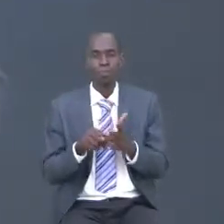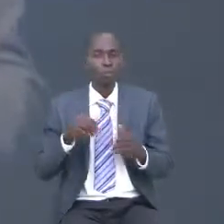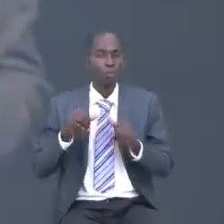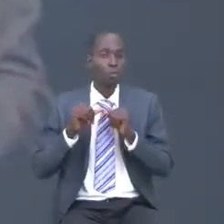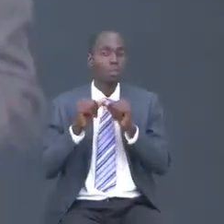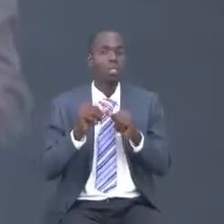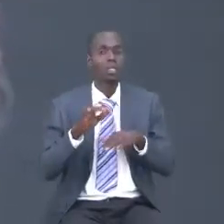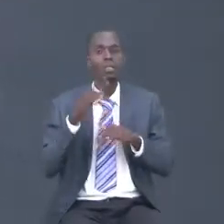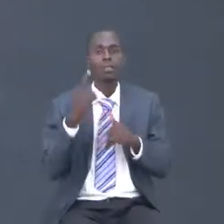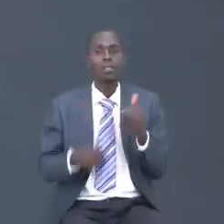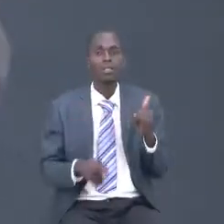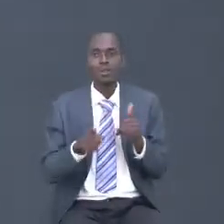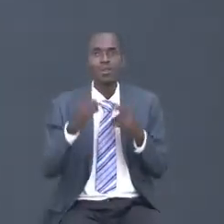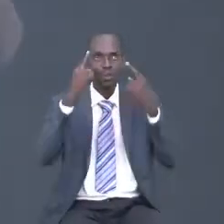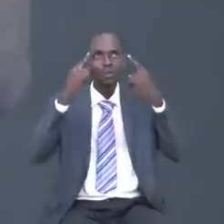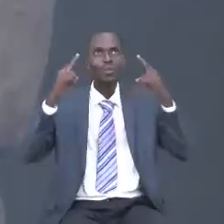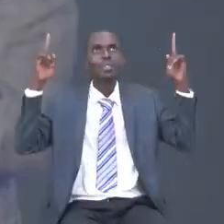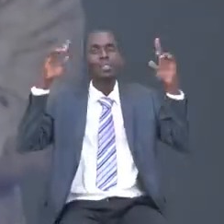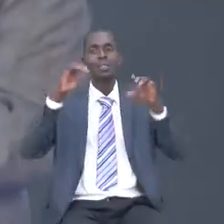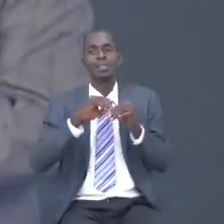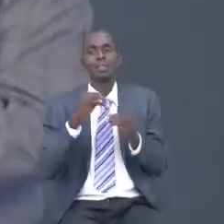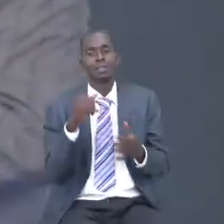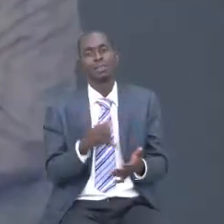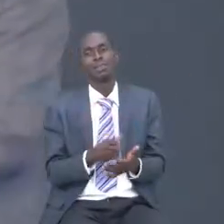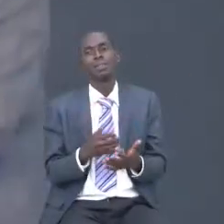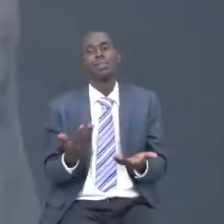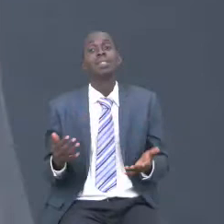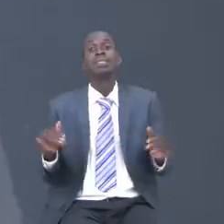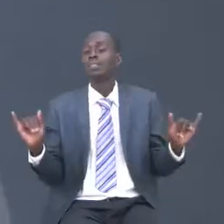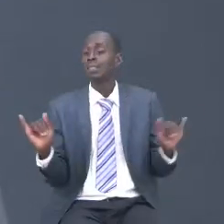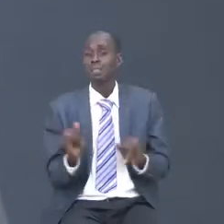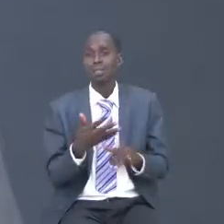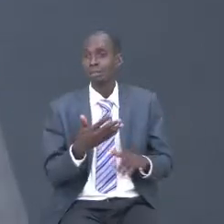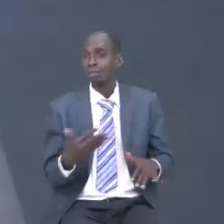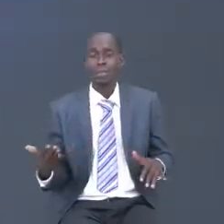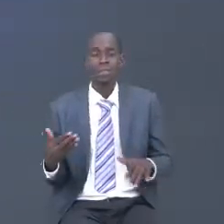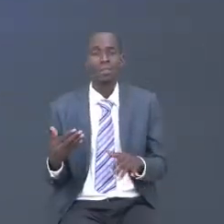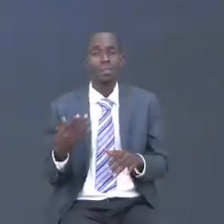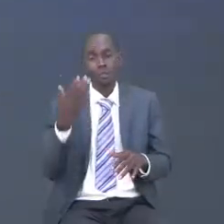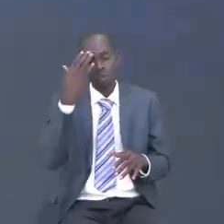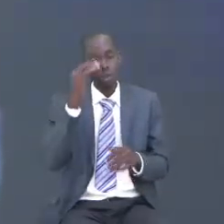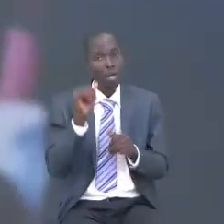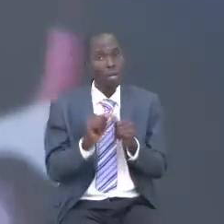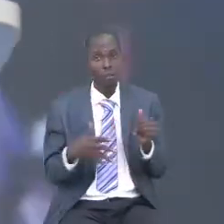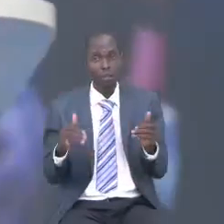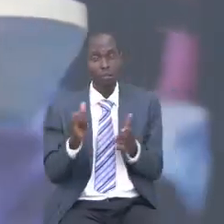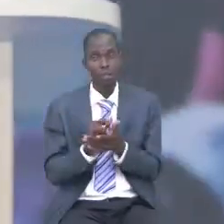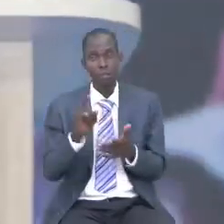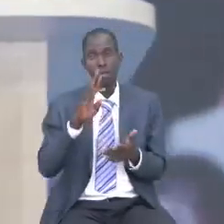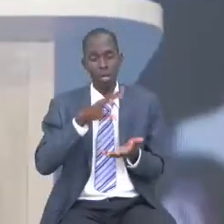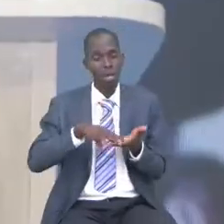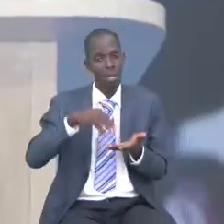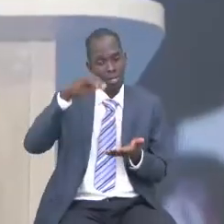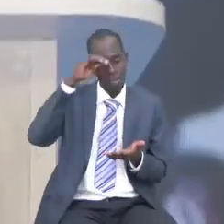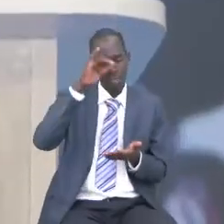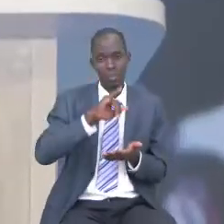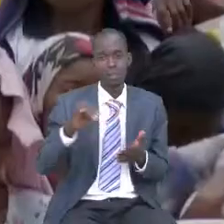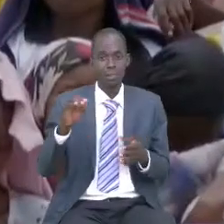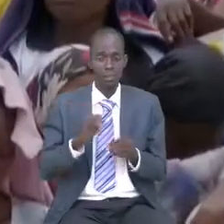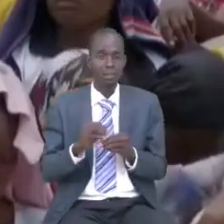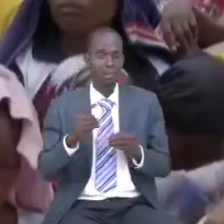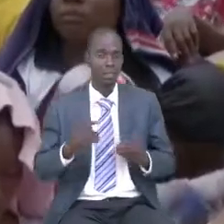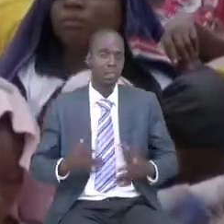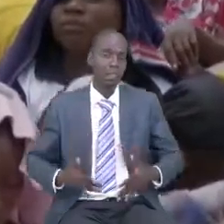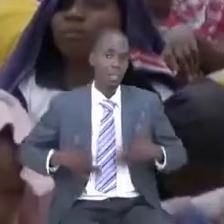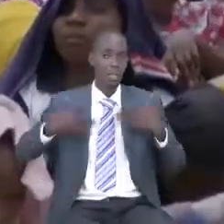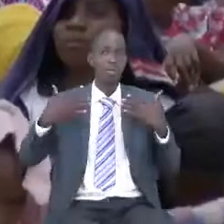it. The same thing, anything in life, you're learning to be a peak performer.